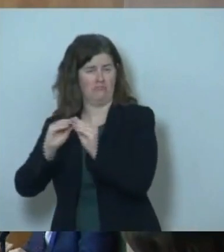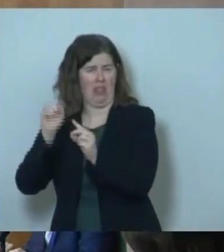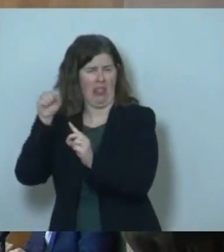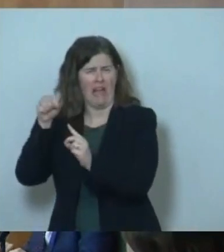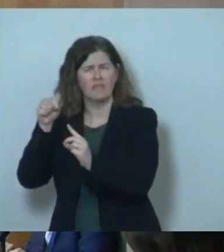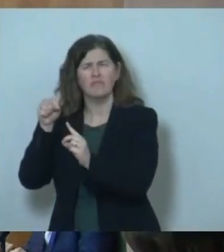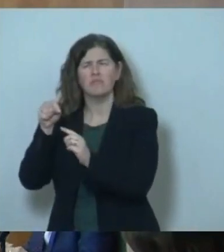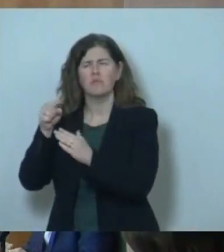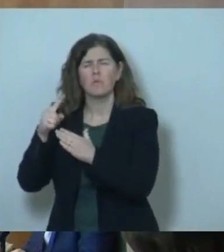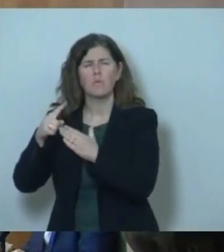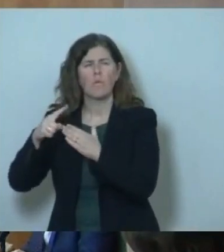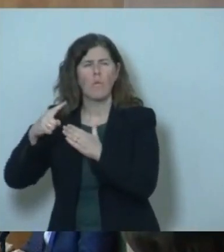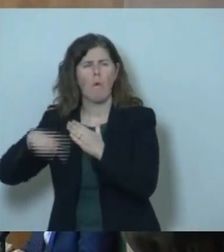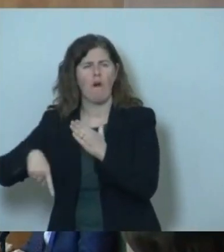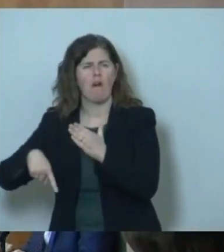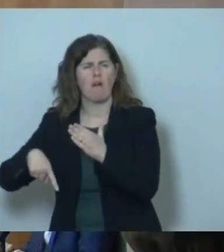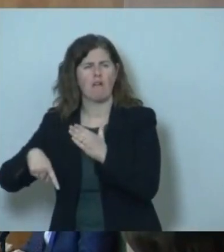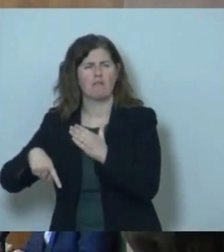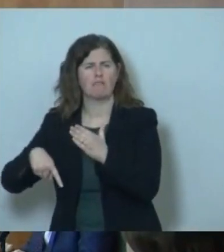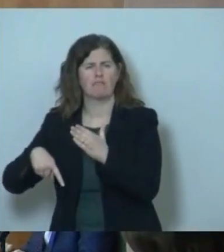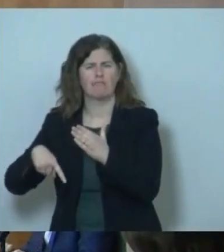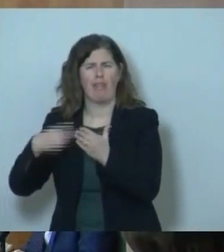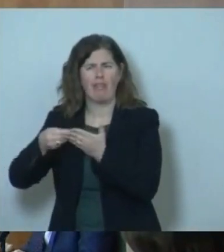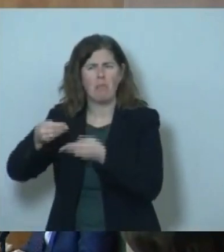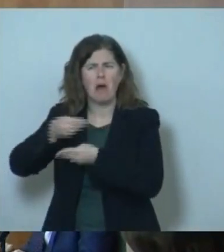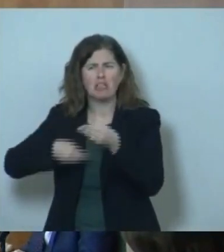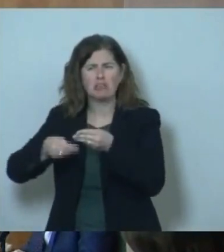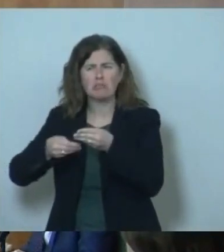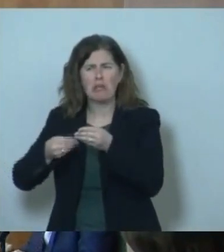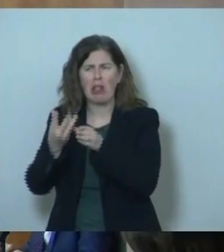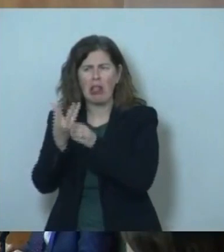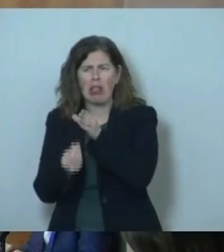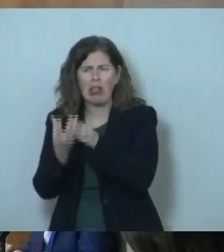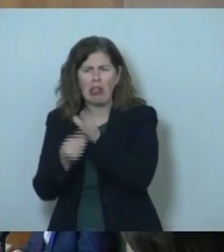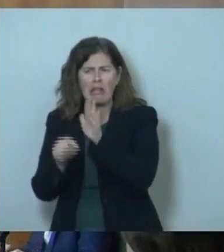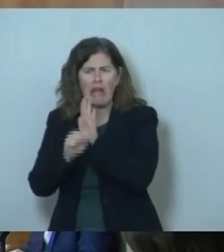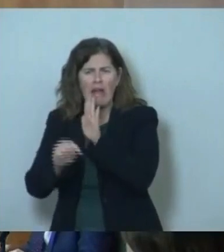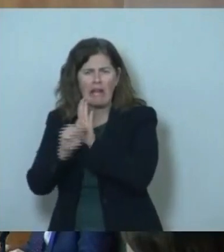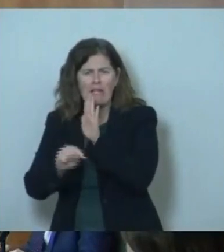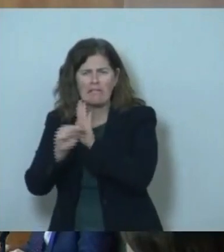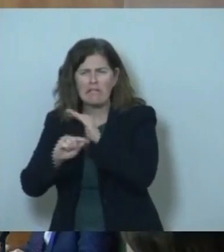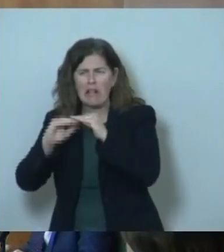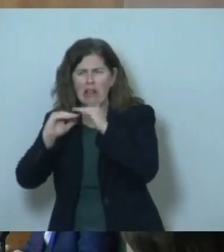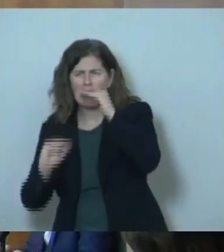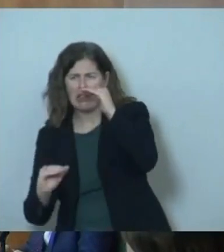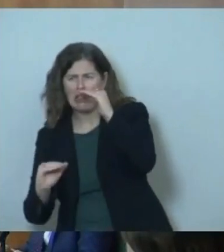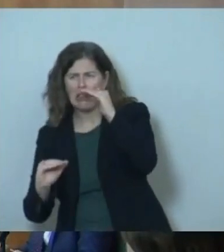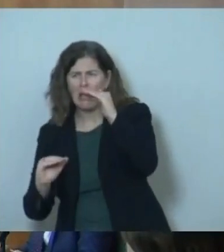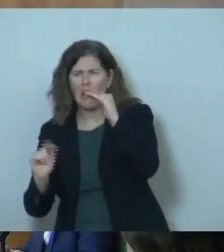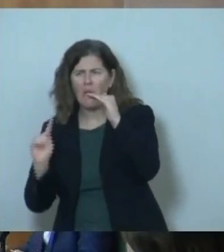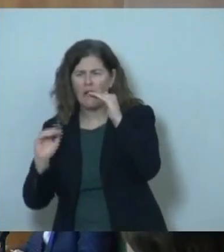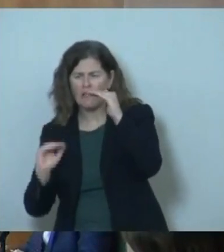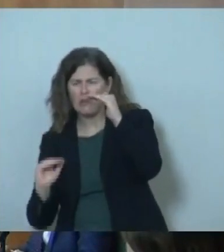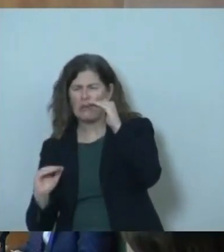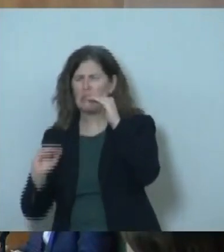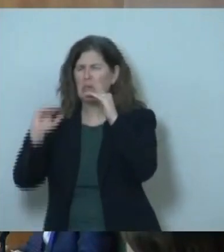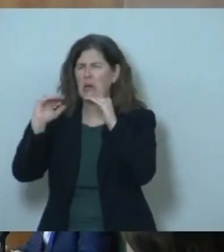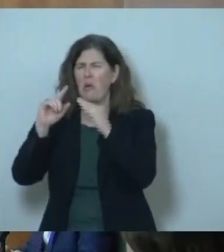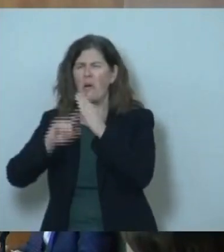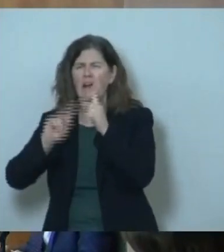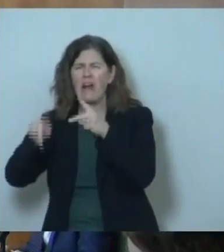what kind of, what's the size of the budget gap? What kind of hole do you have to fill, and where might sacrifices be made in terms